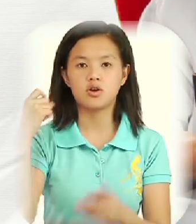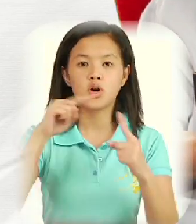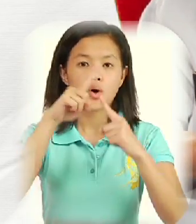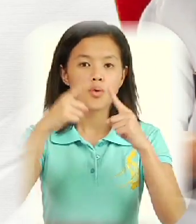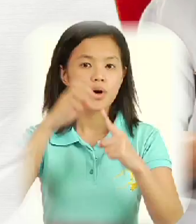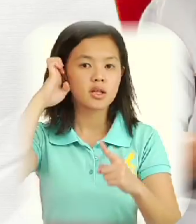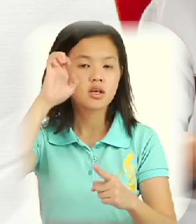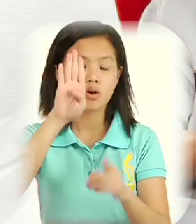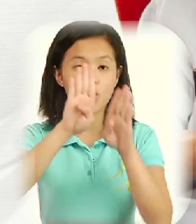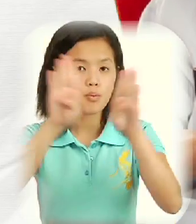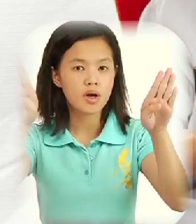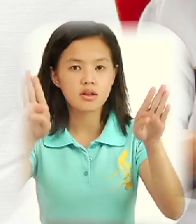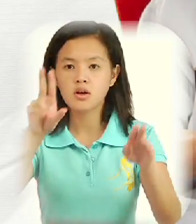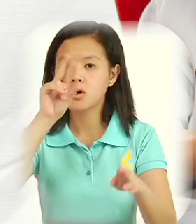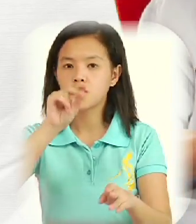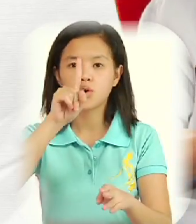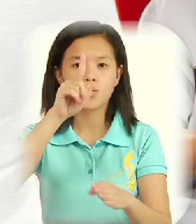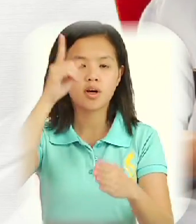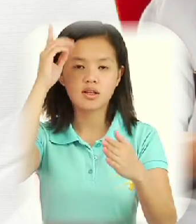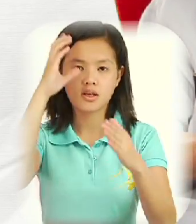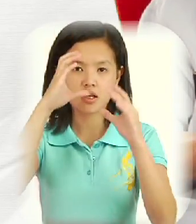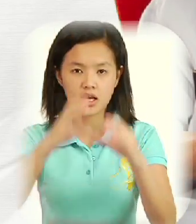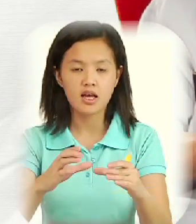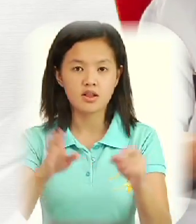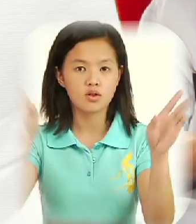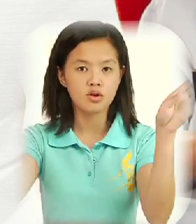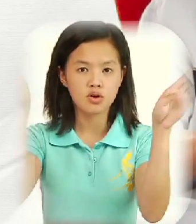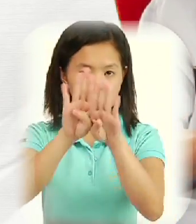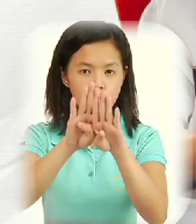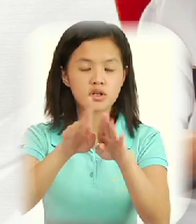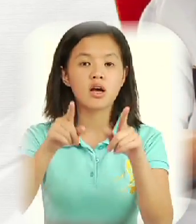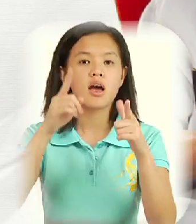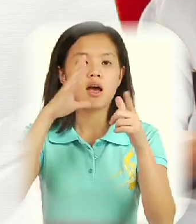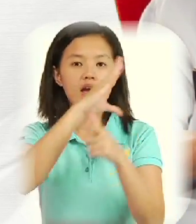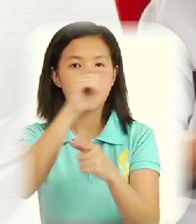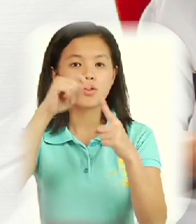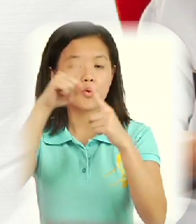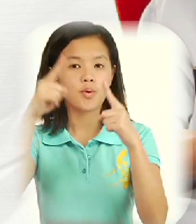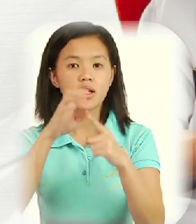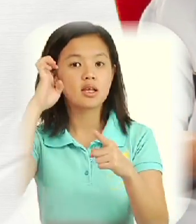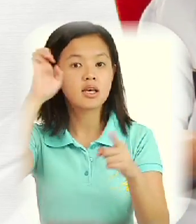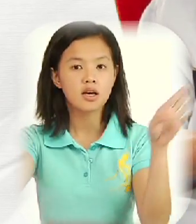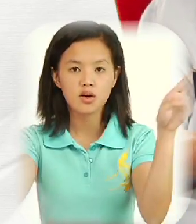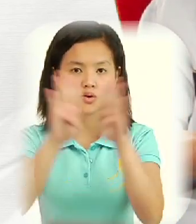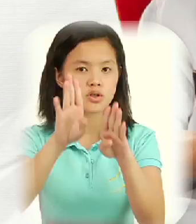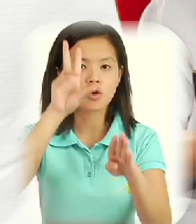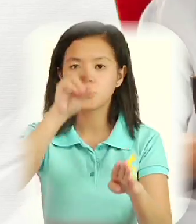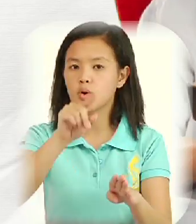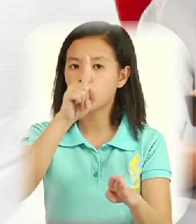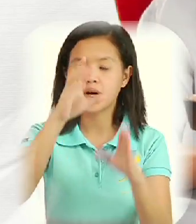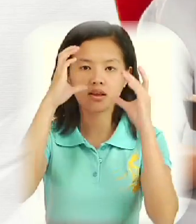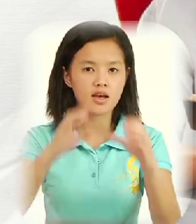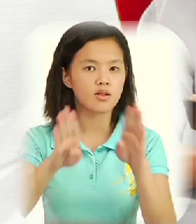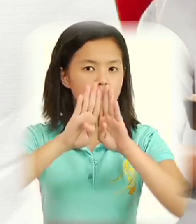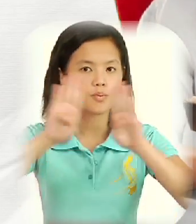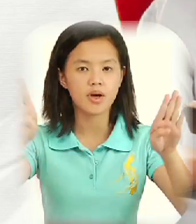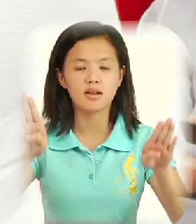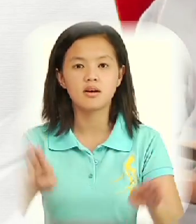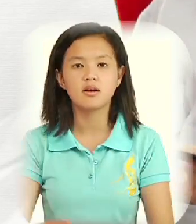he opens, no one shall shut. When he shuts, no one shall